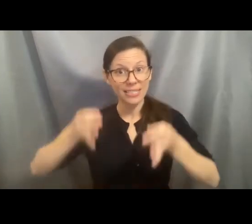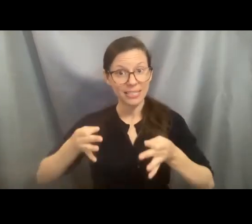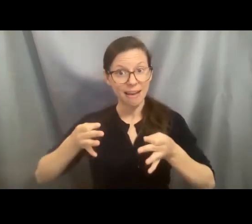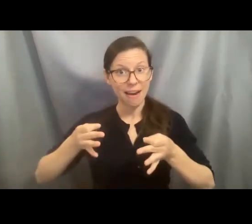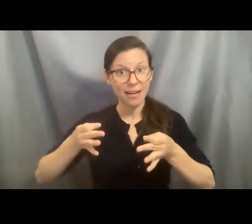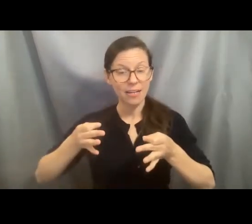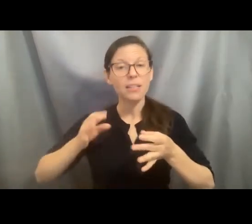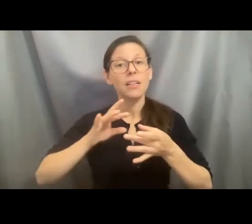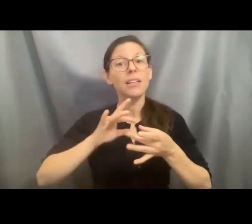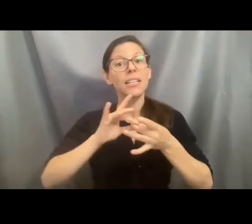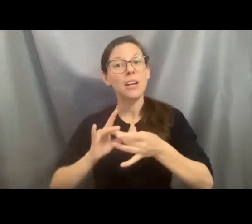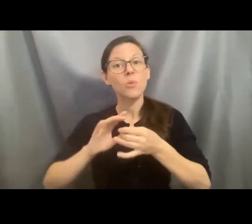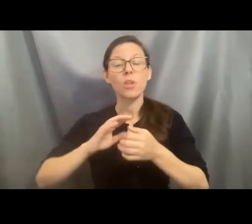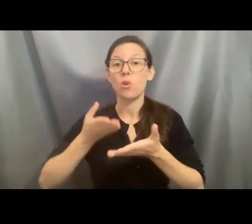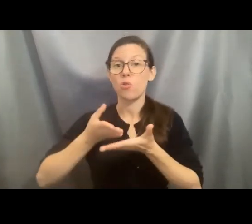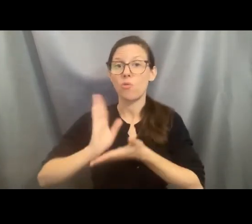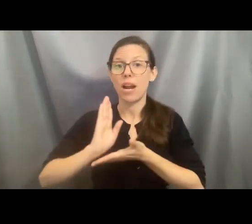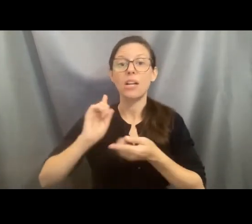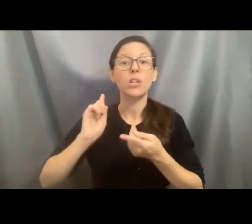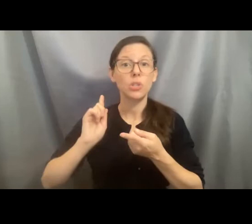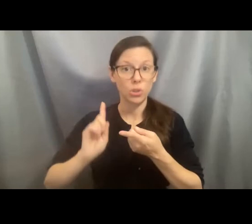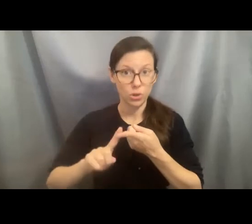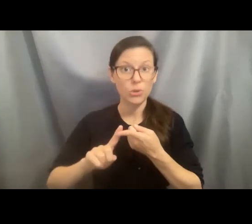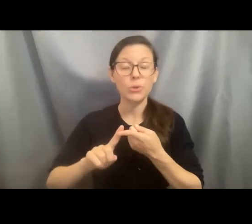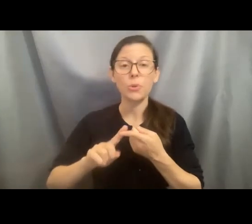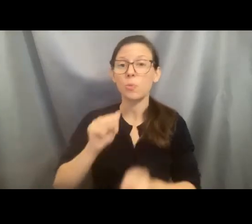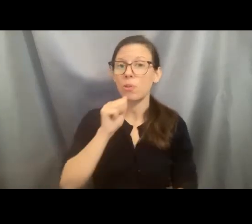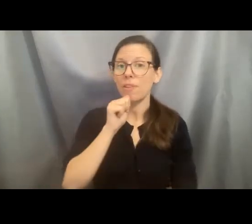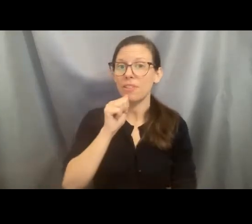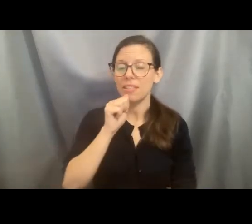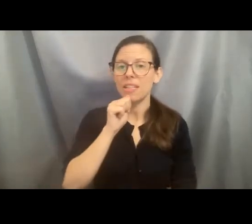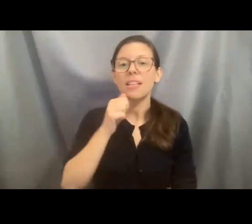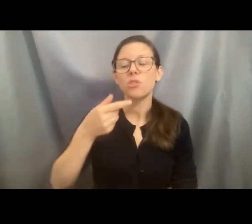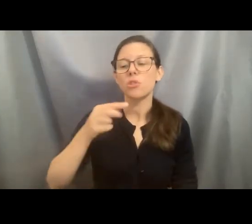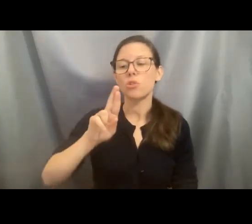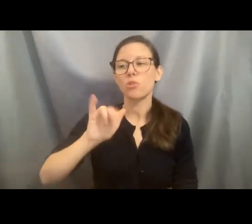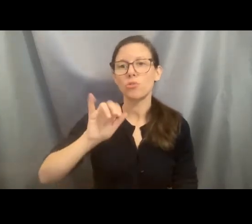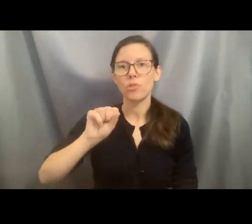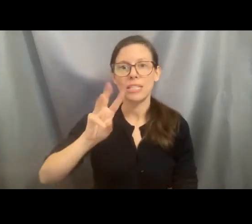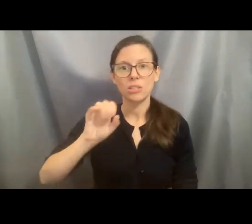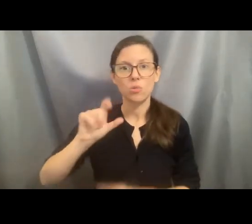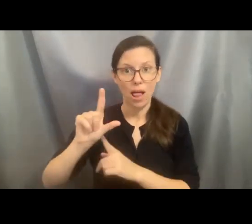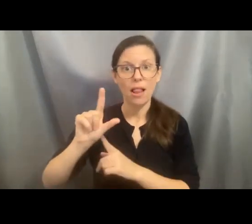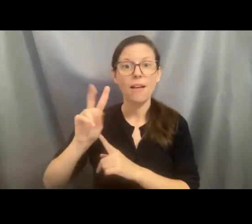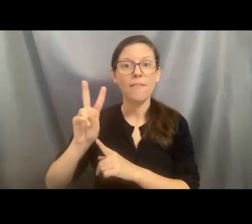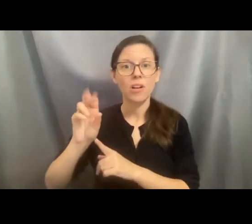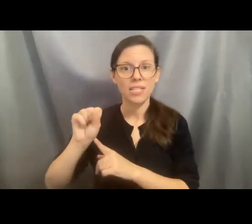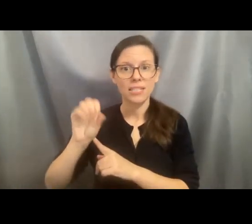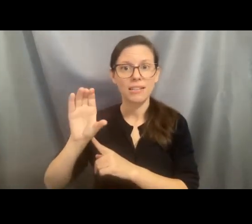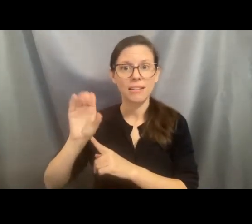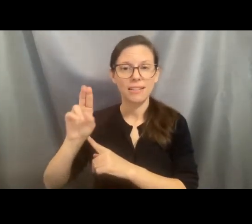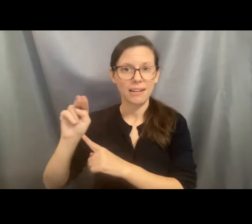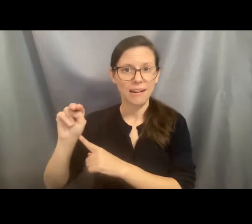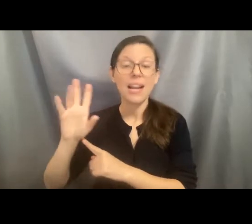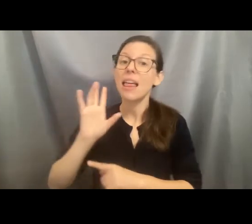right to privacy was Griswold versus Connecticut, which was the lawsuit that struck down a Connecticut